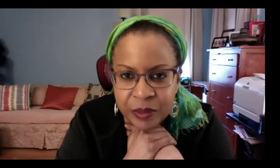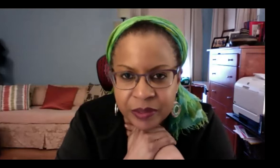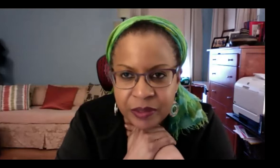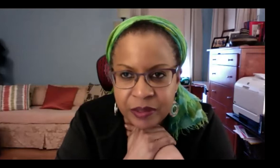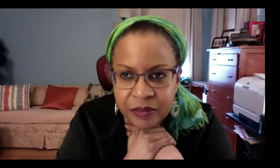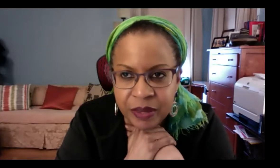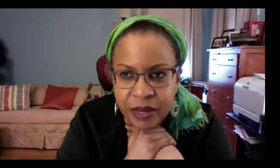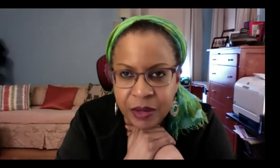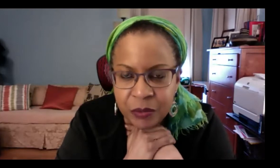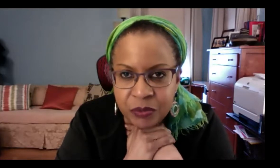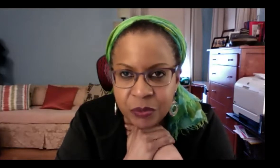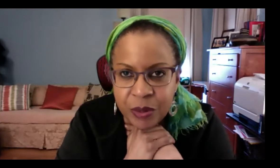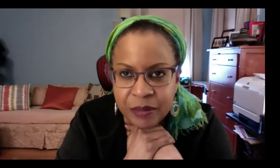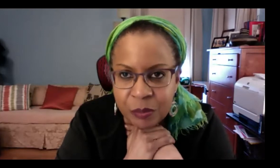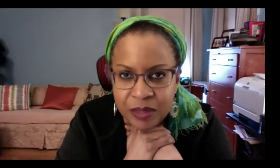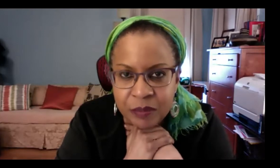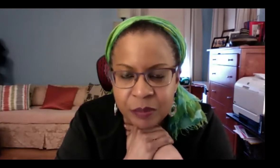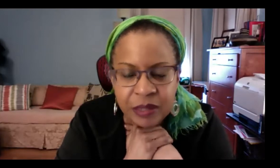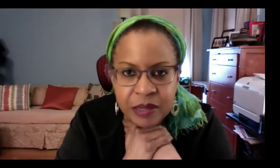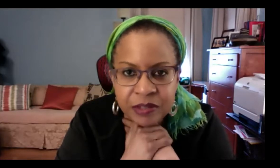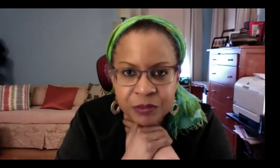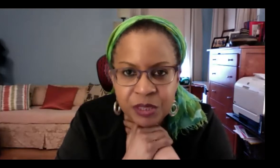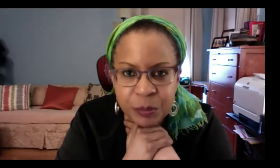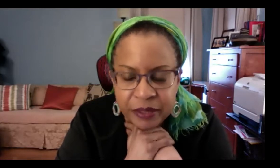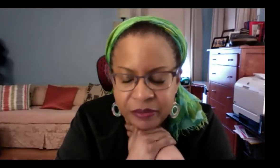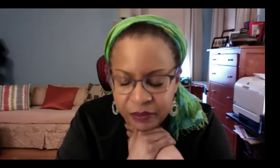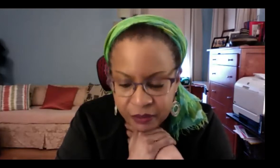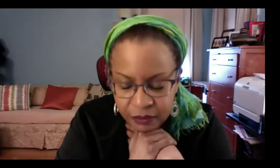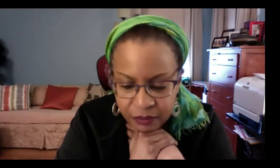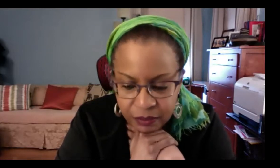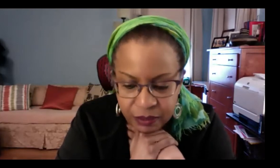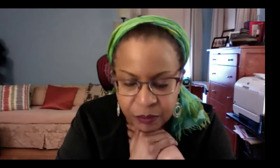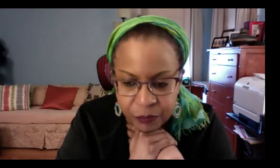to mind is how do I make my classroom space